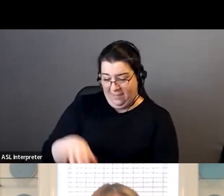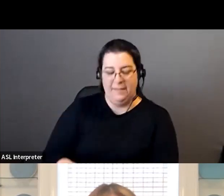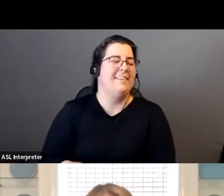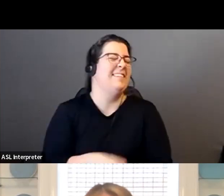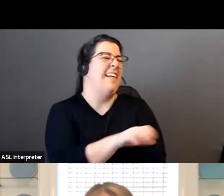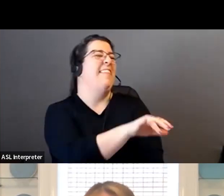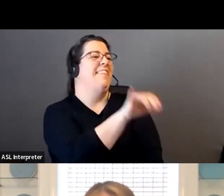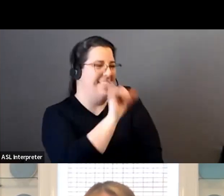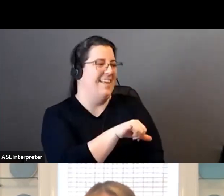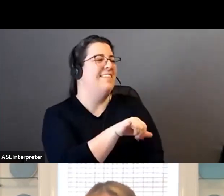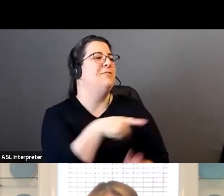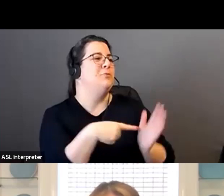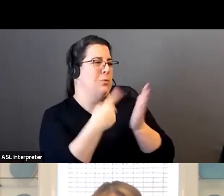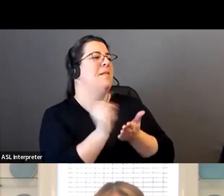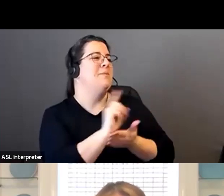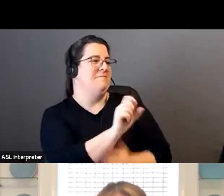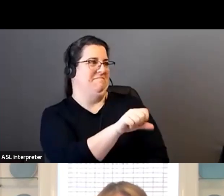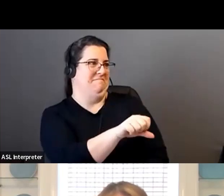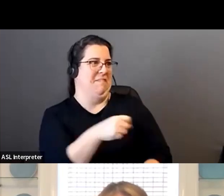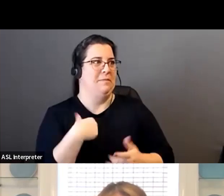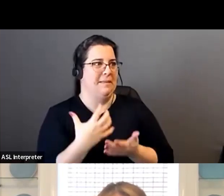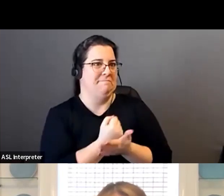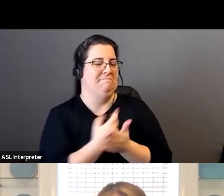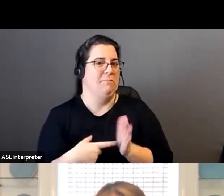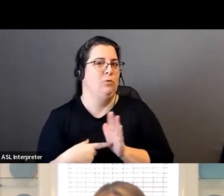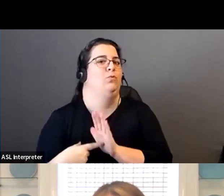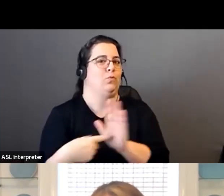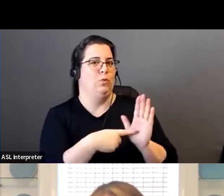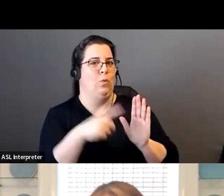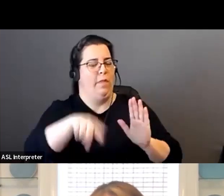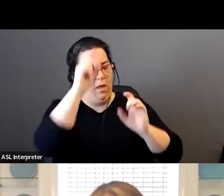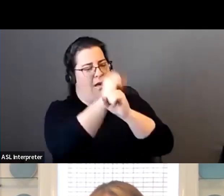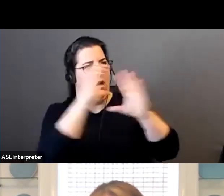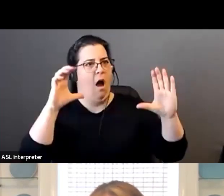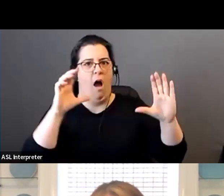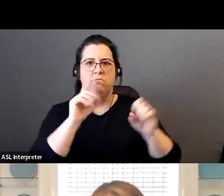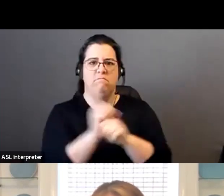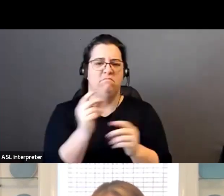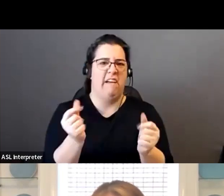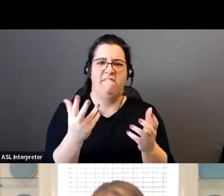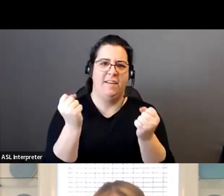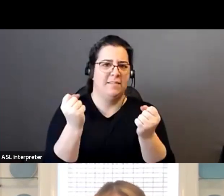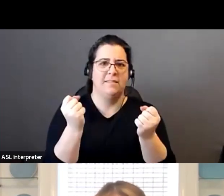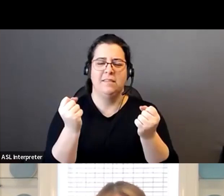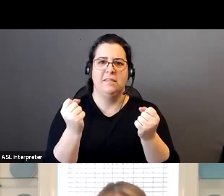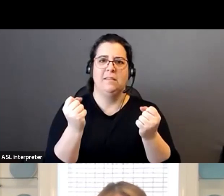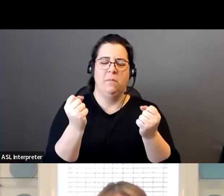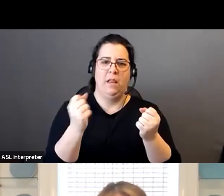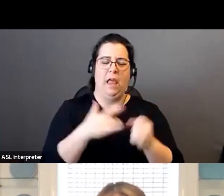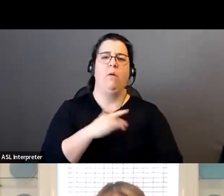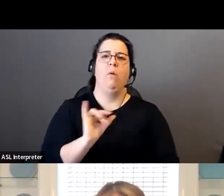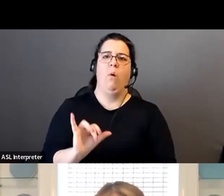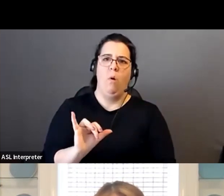one you shared with me Yeah. last week. I just wanted everyone to have an opportunity to see how quick it was but so impactful.